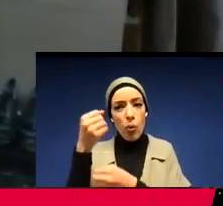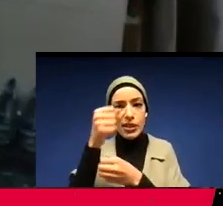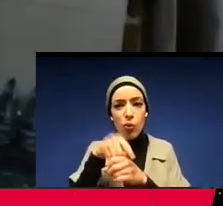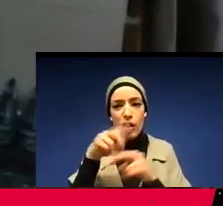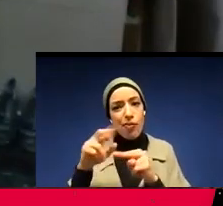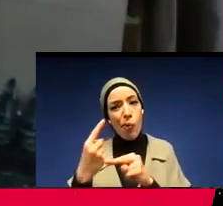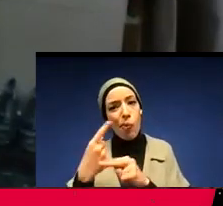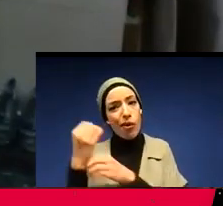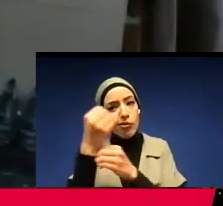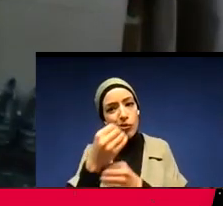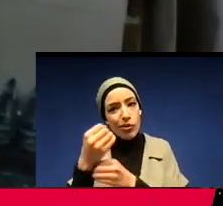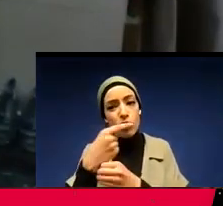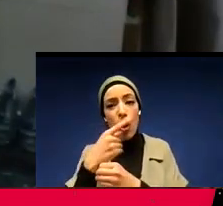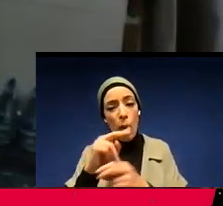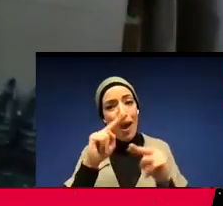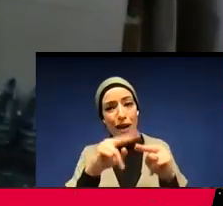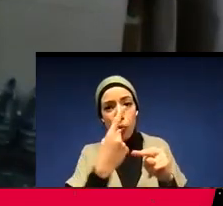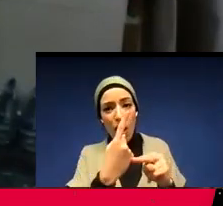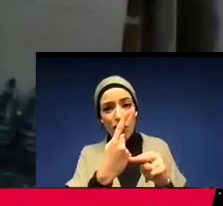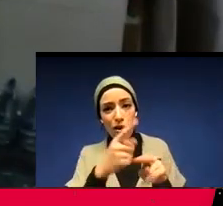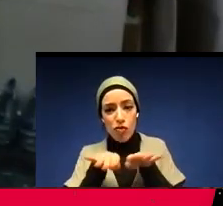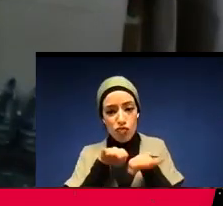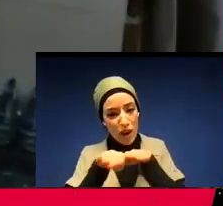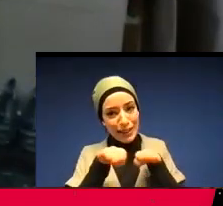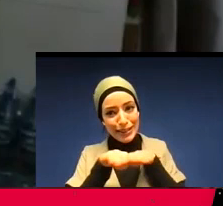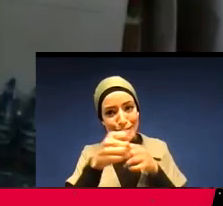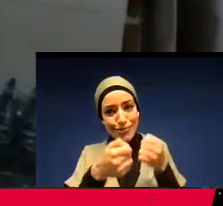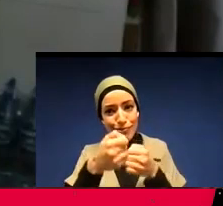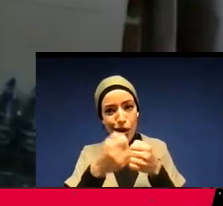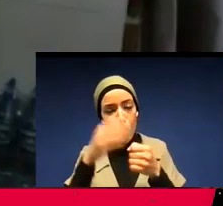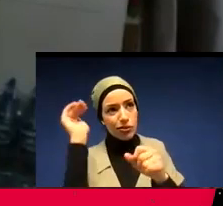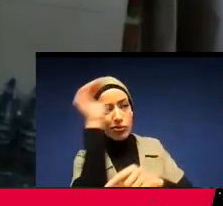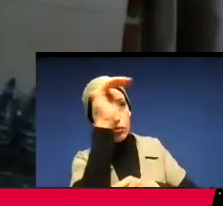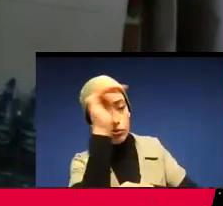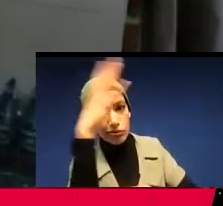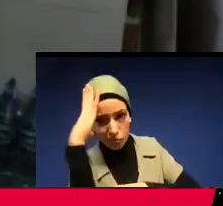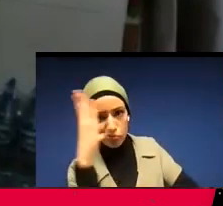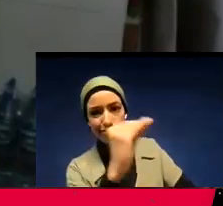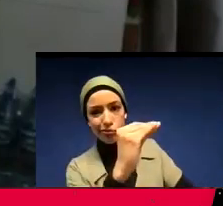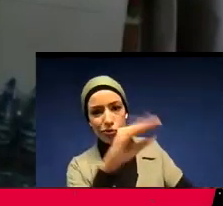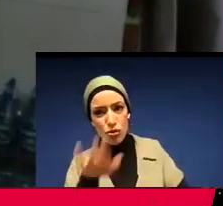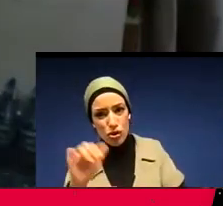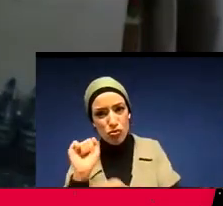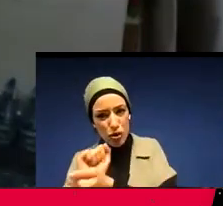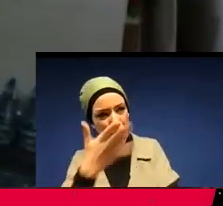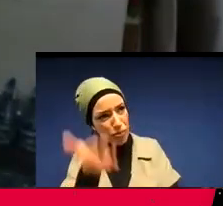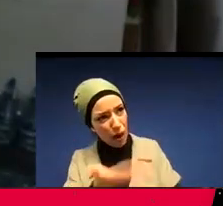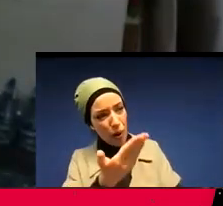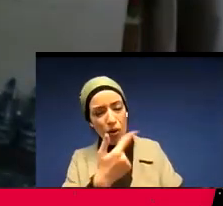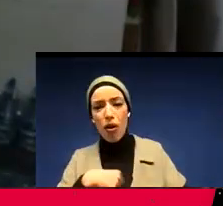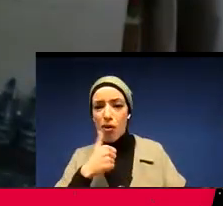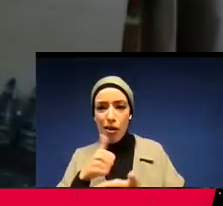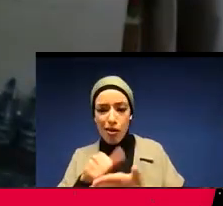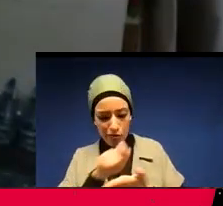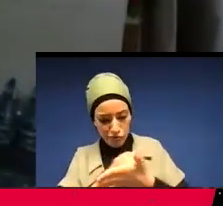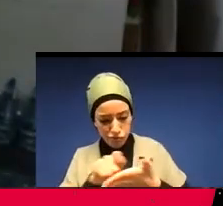Formula One race. So then we brought it to be a problem to Formula One. Then there are another factor that when a question